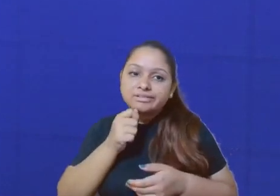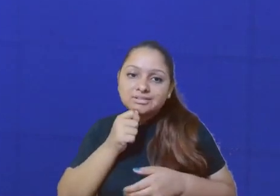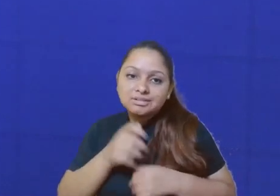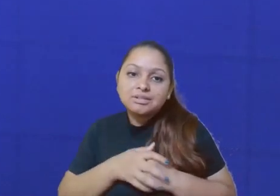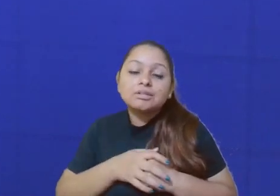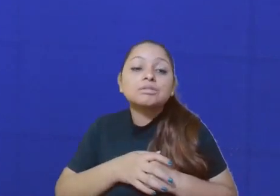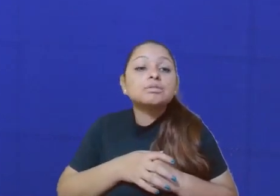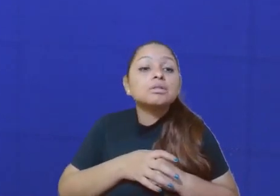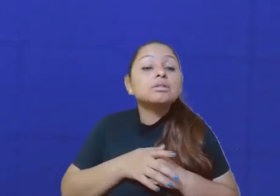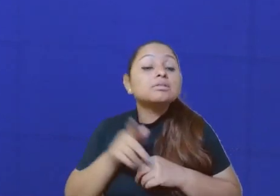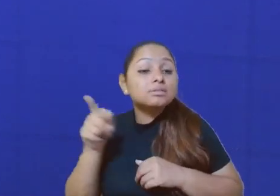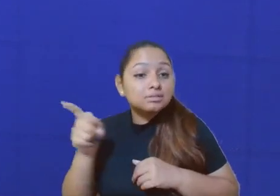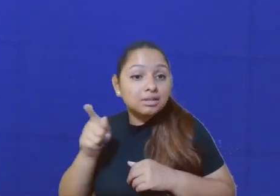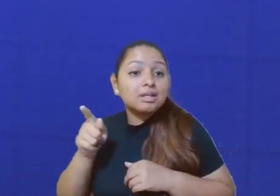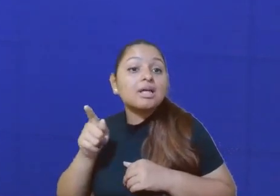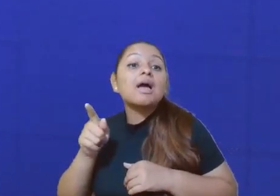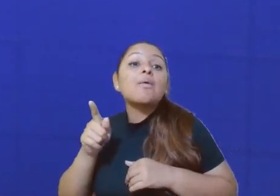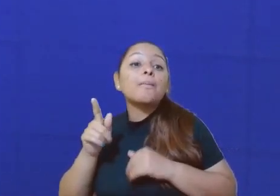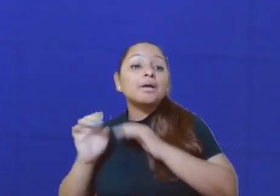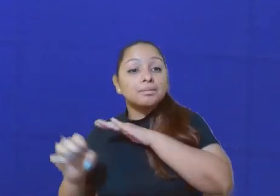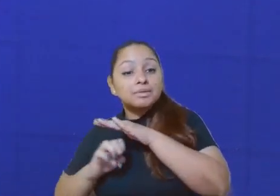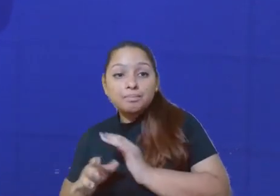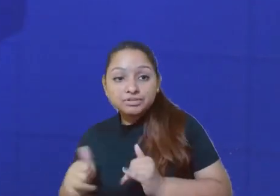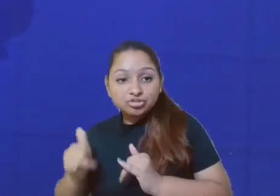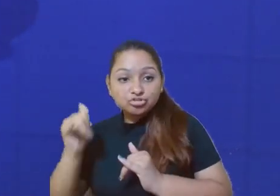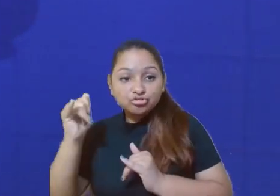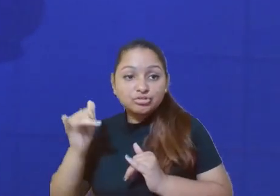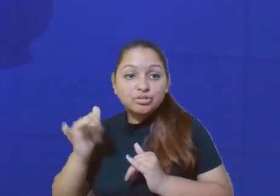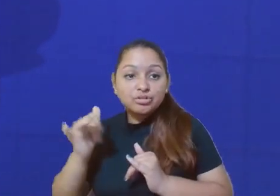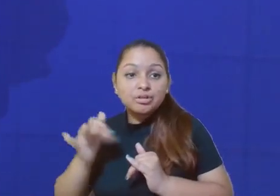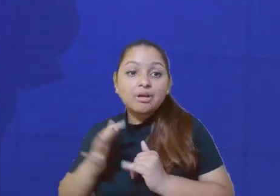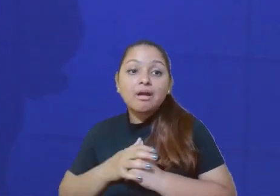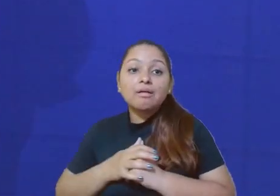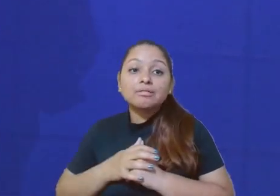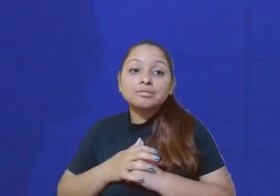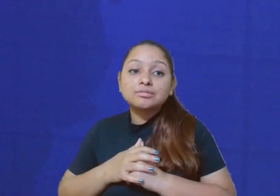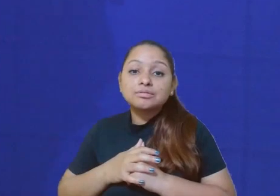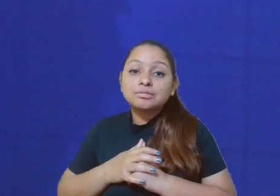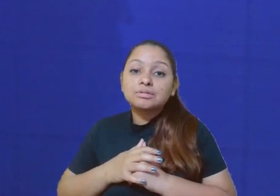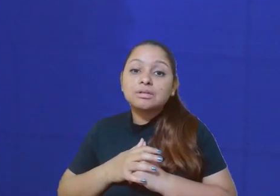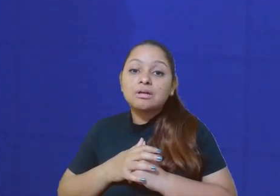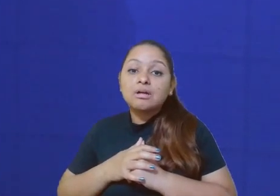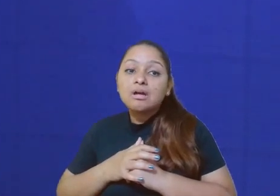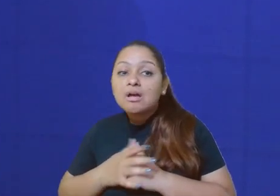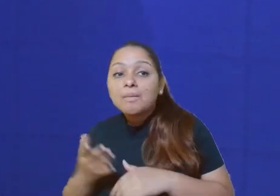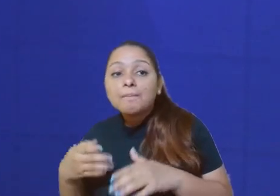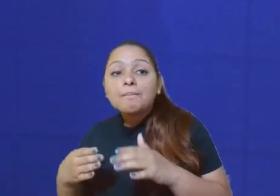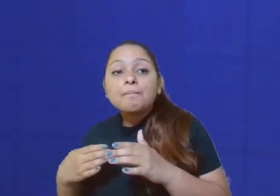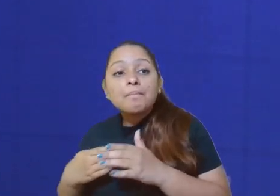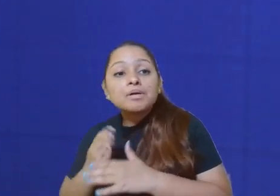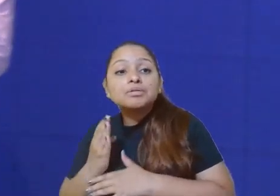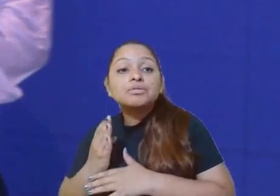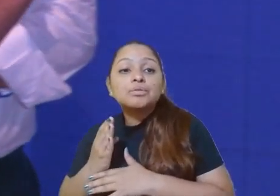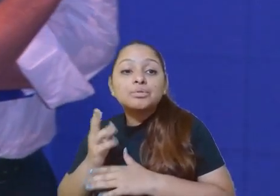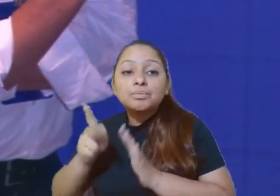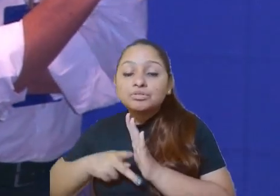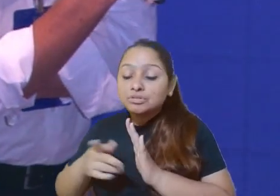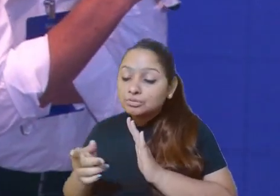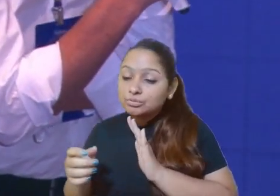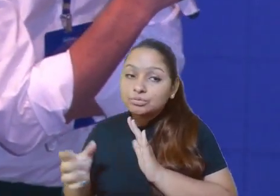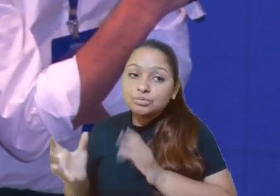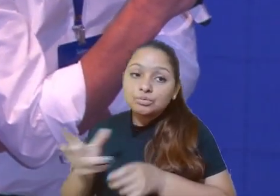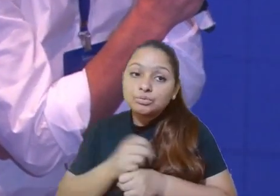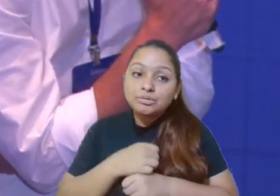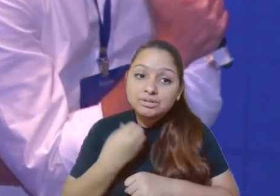energy company, and this energy company approved 6 projects. So that 6 projects is not enough. Yes,